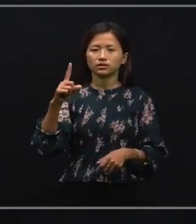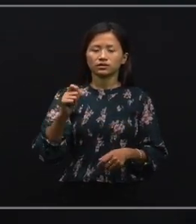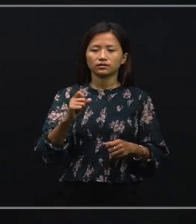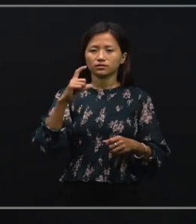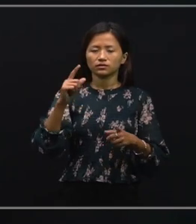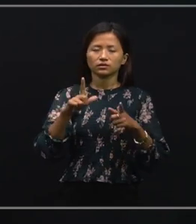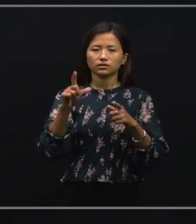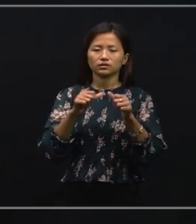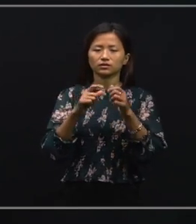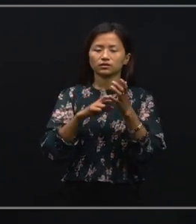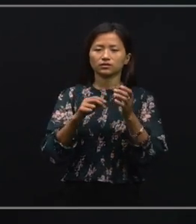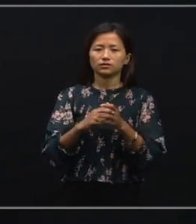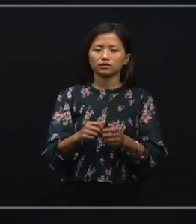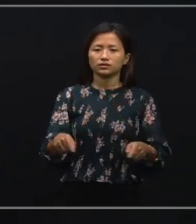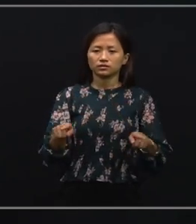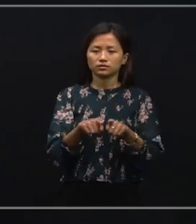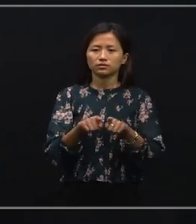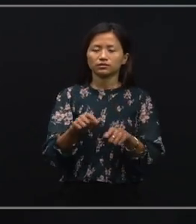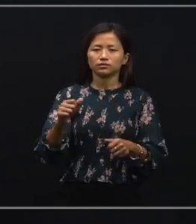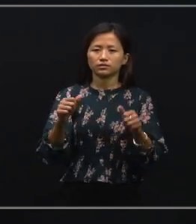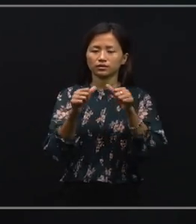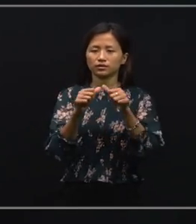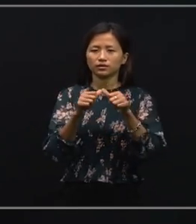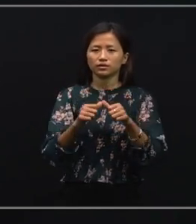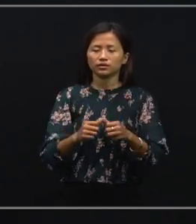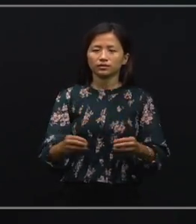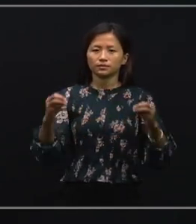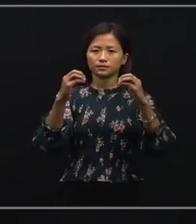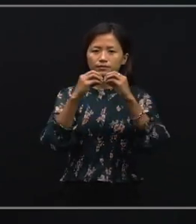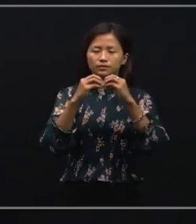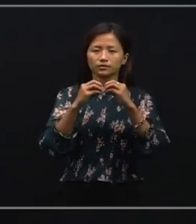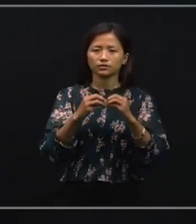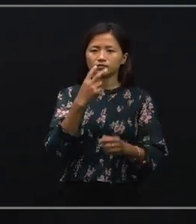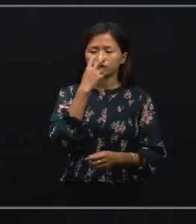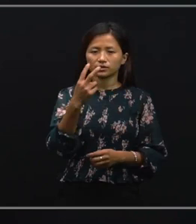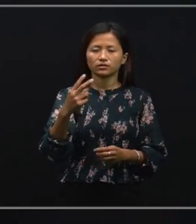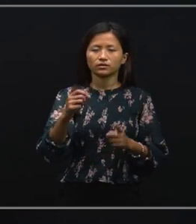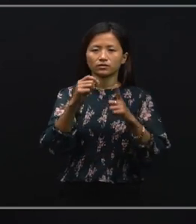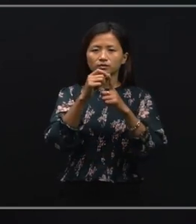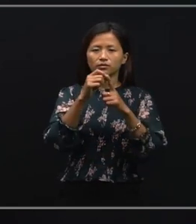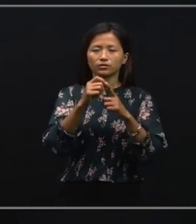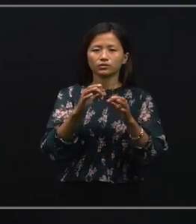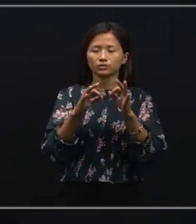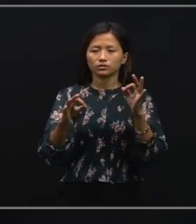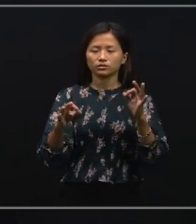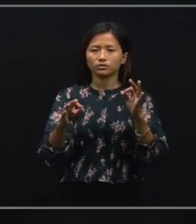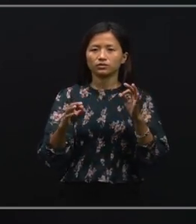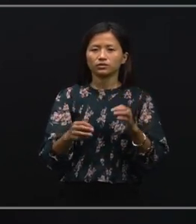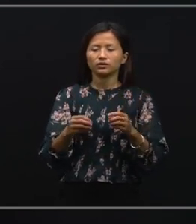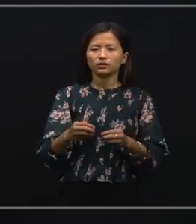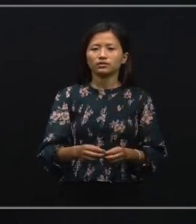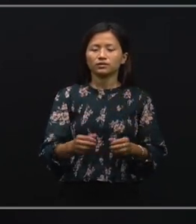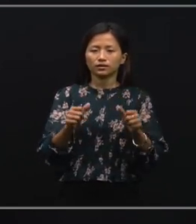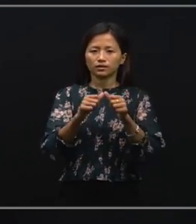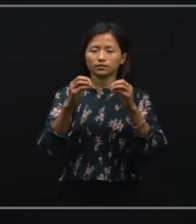not sound similar, so that means this will be A and this will be B. And if you look at your poem, you will find the rhyming scheme as